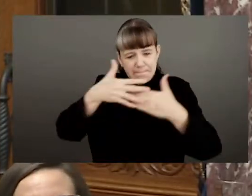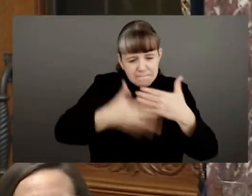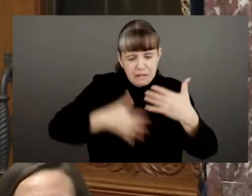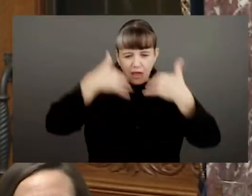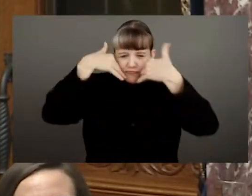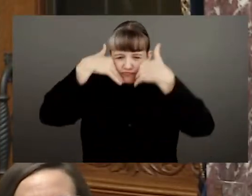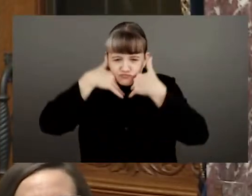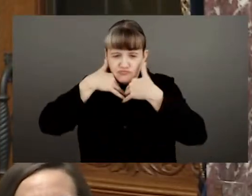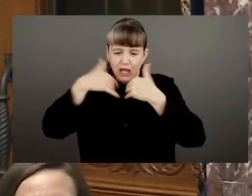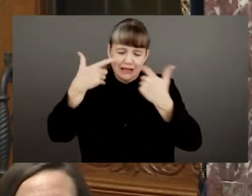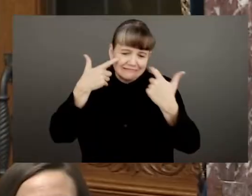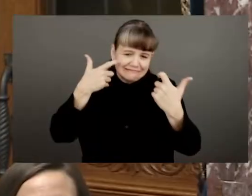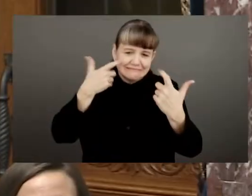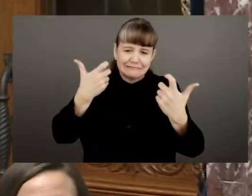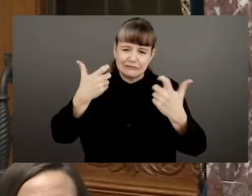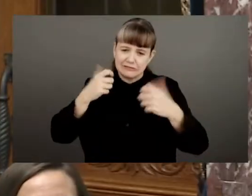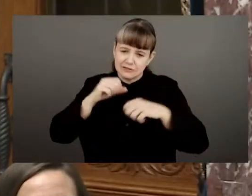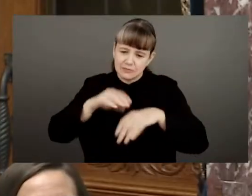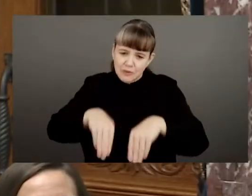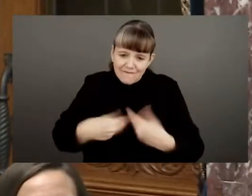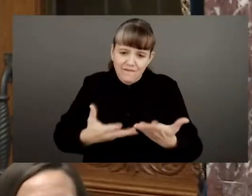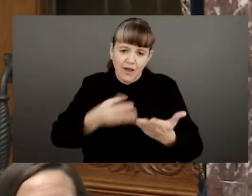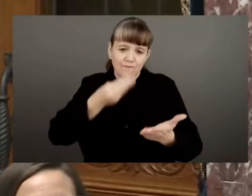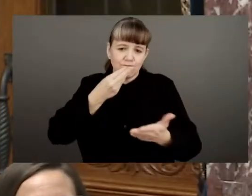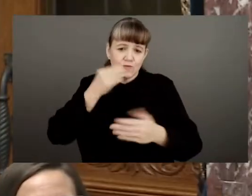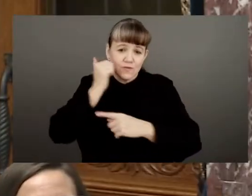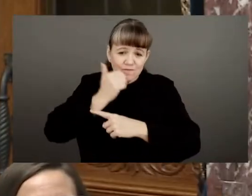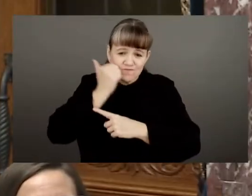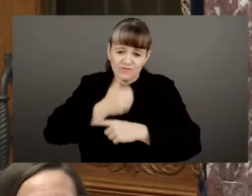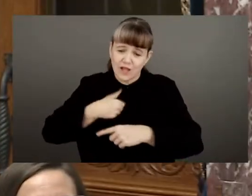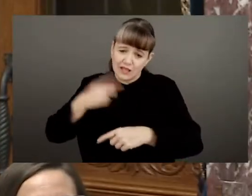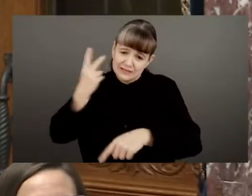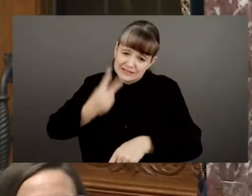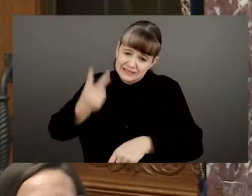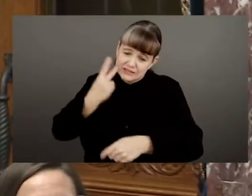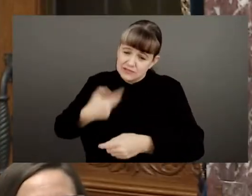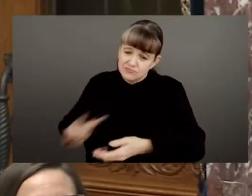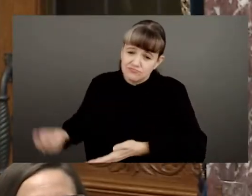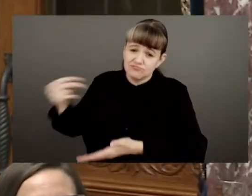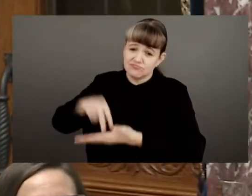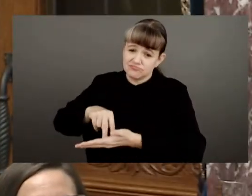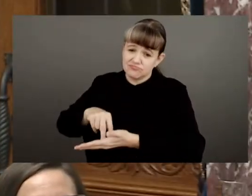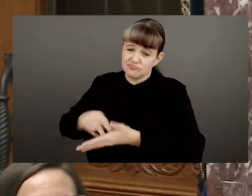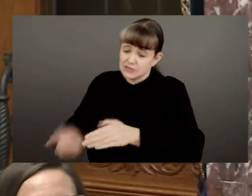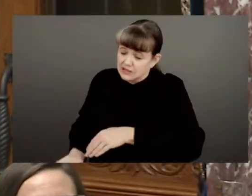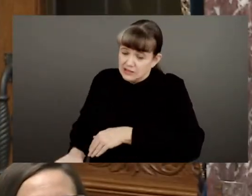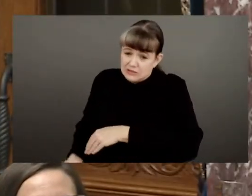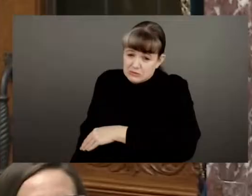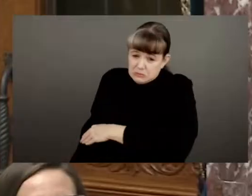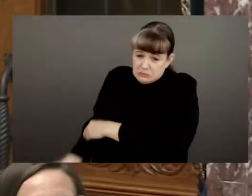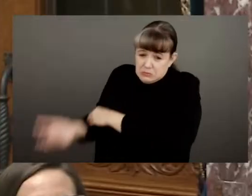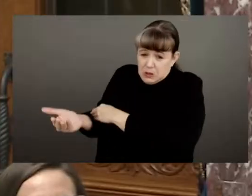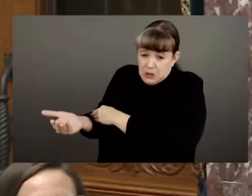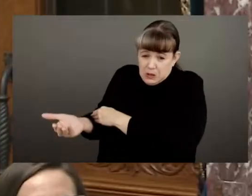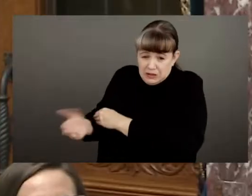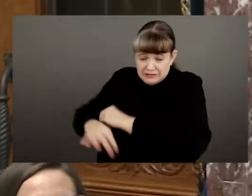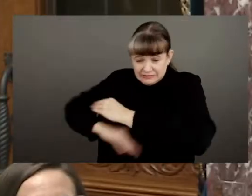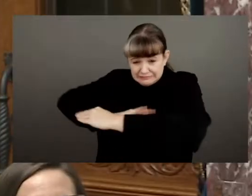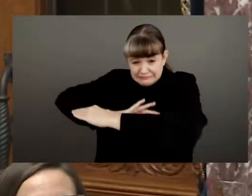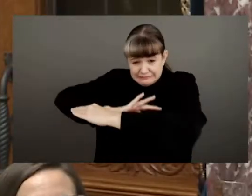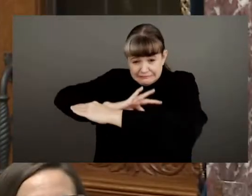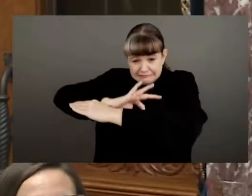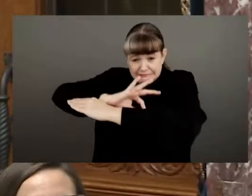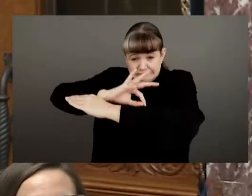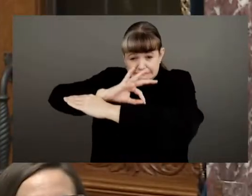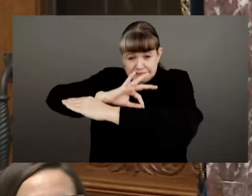days, and deep commitment it takes to take care for the land and animals that sustain us. Farming is not just